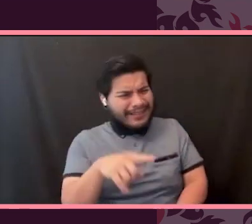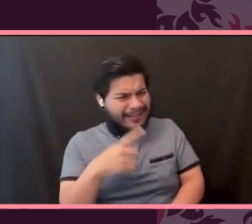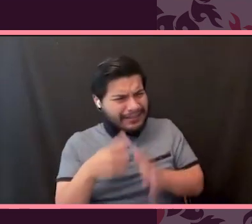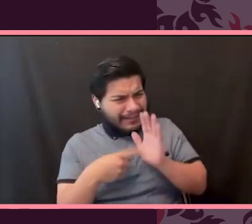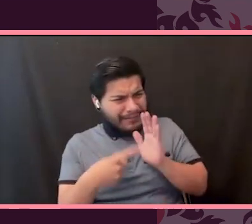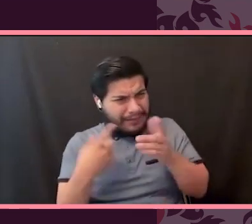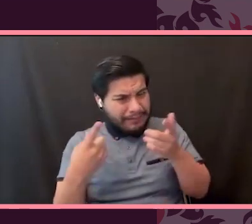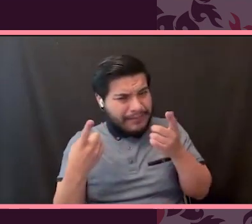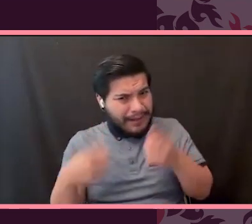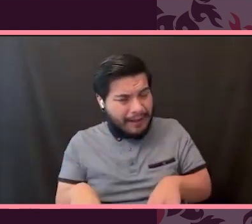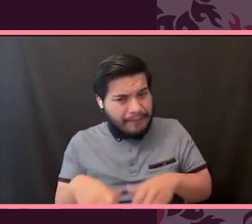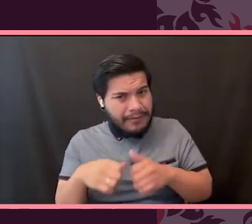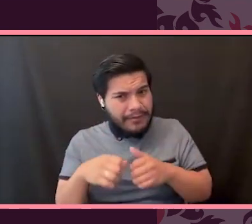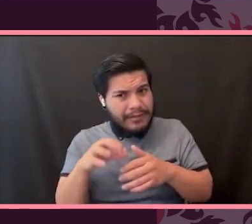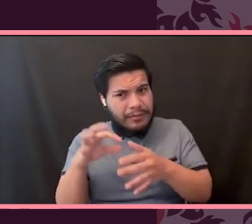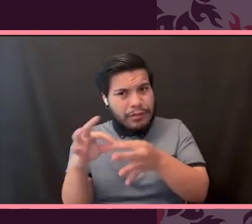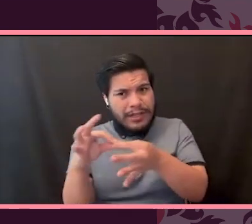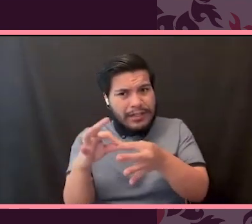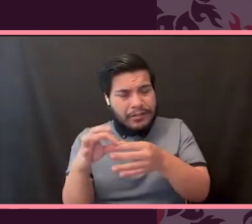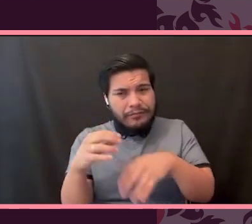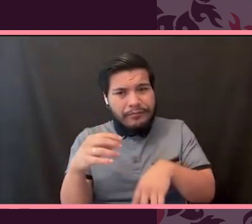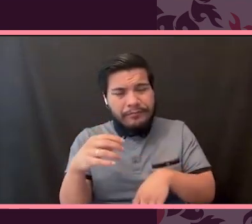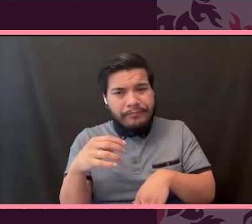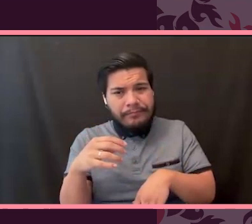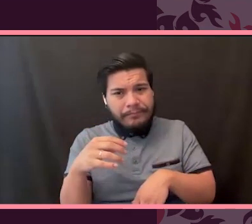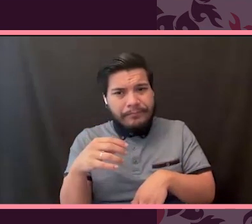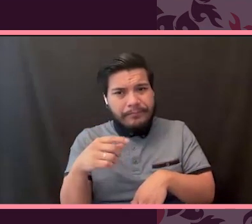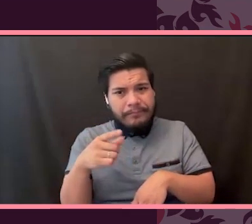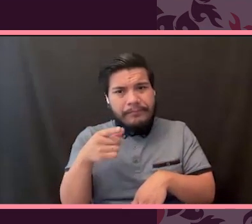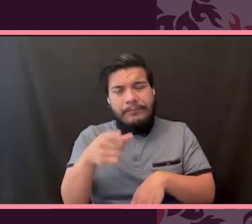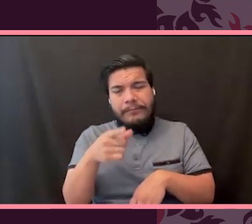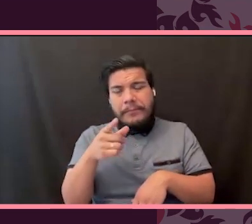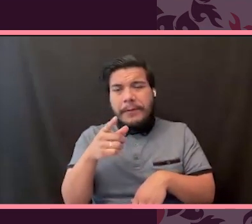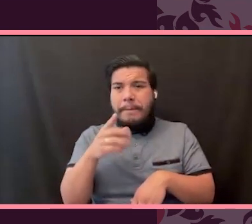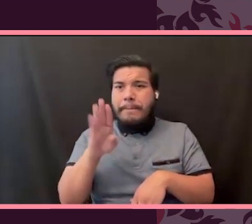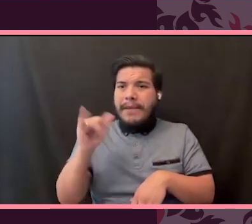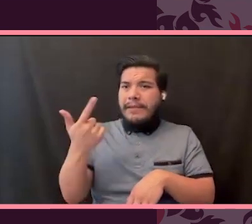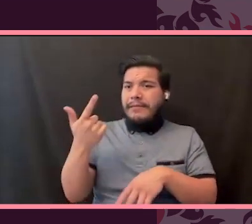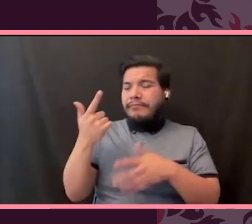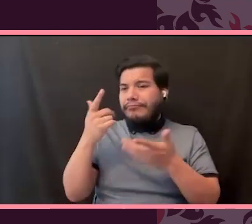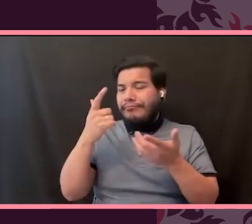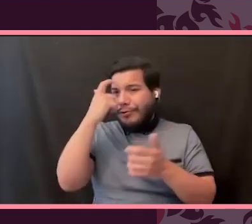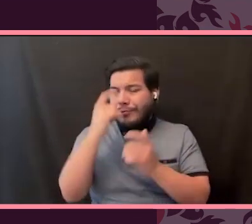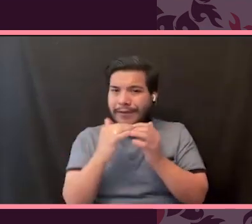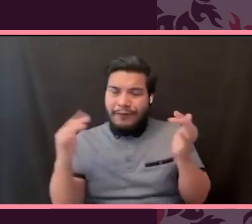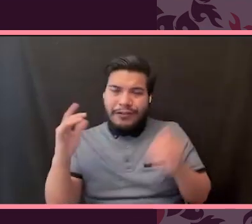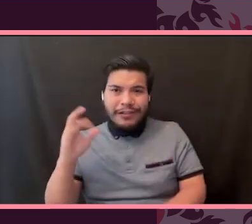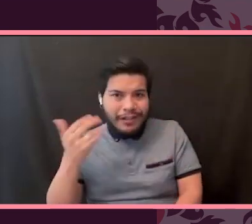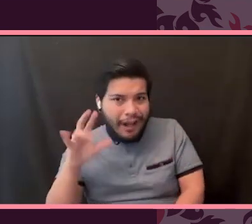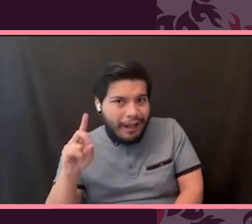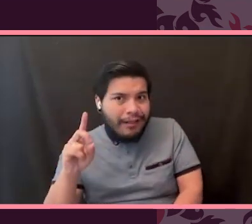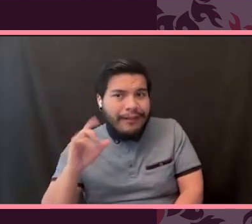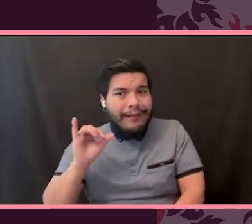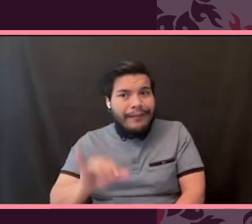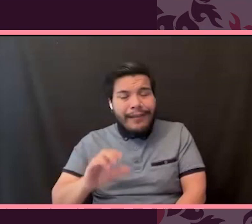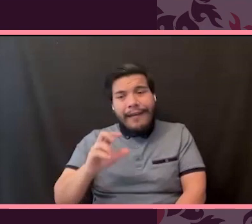the relationship of being a neurodivergent child, in that age